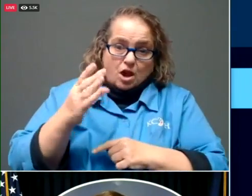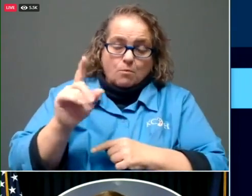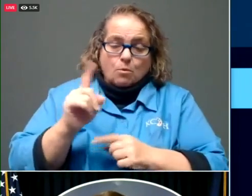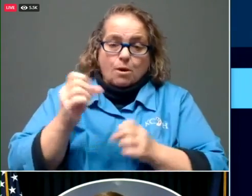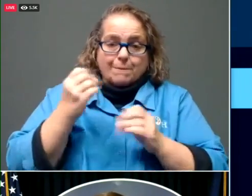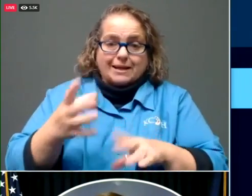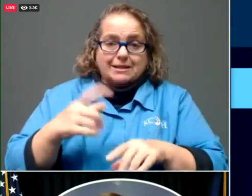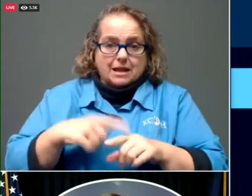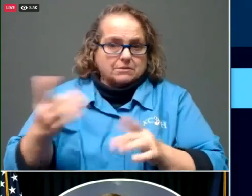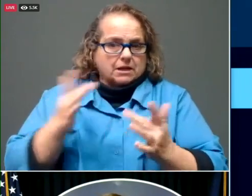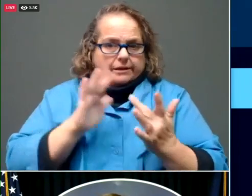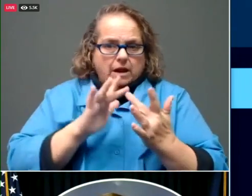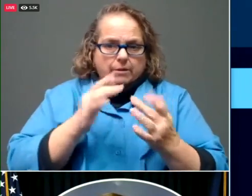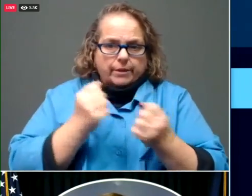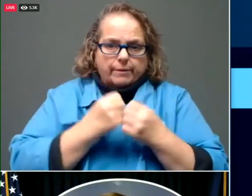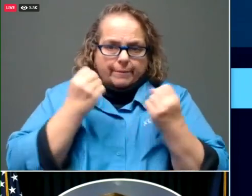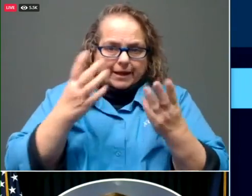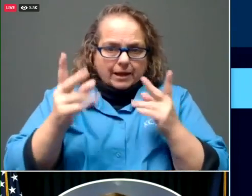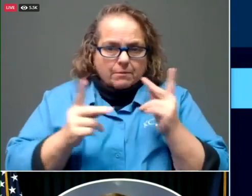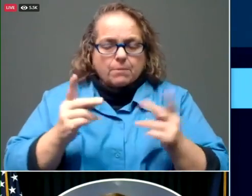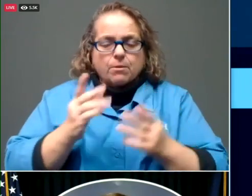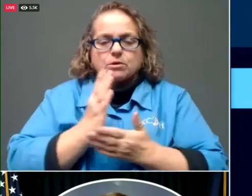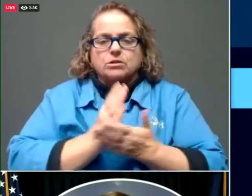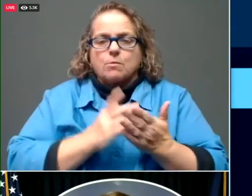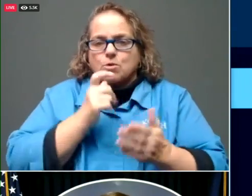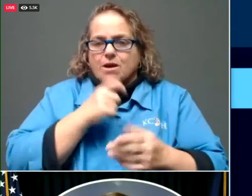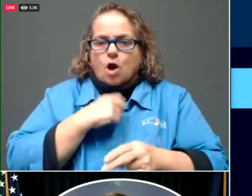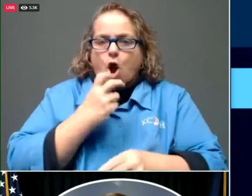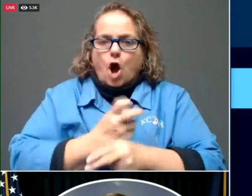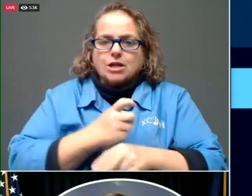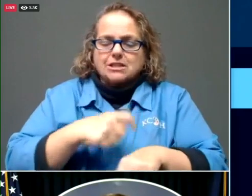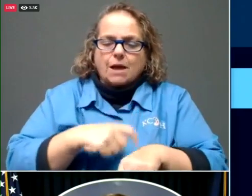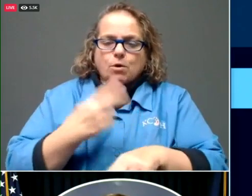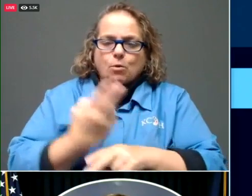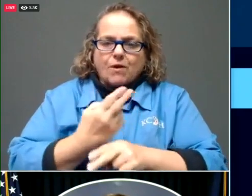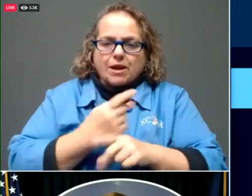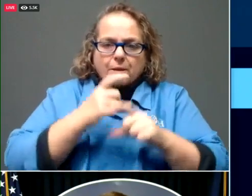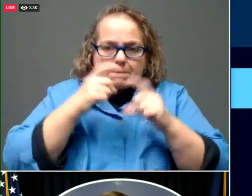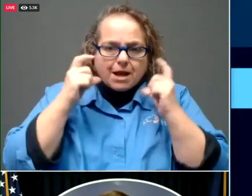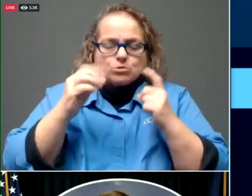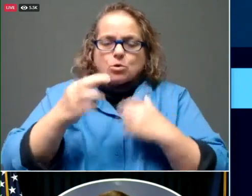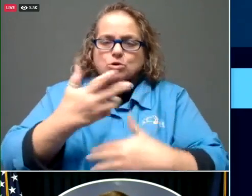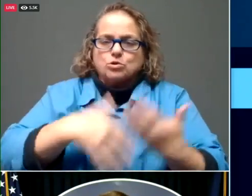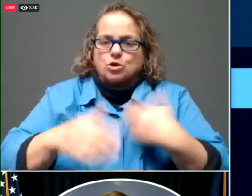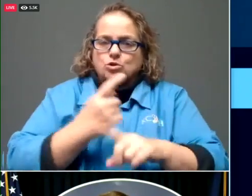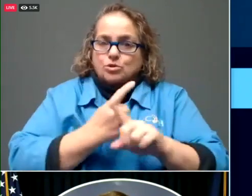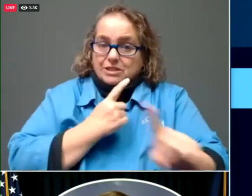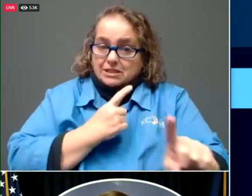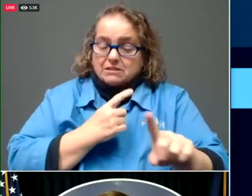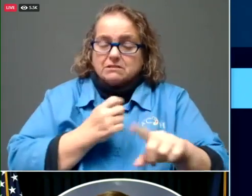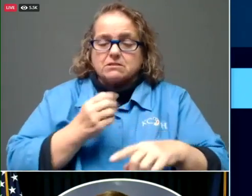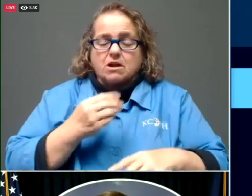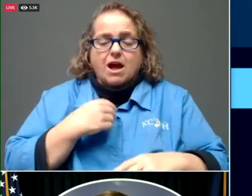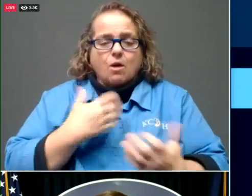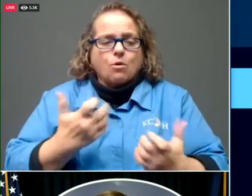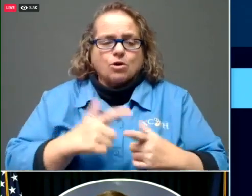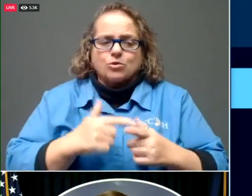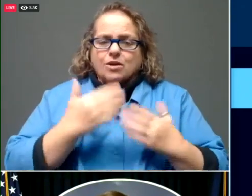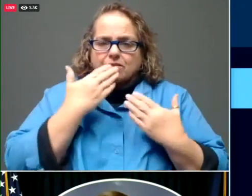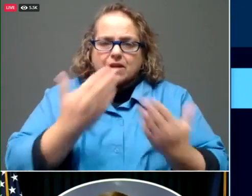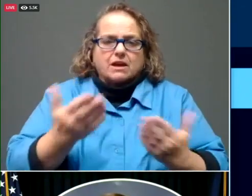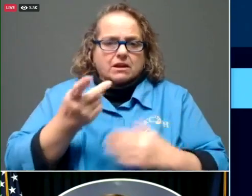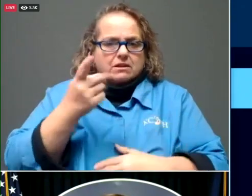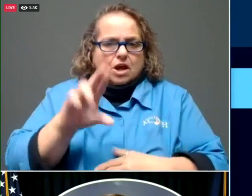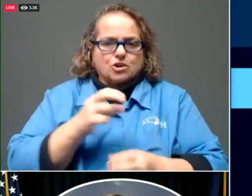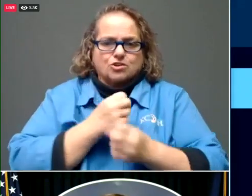of people, some of which have hard times wearing masks or social distancing. And I want to thank Dr. Stack, who's with us here